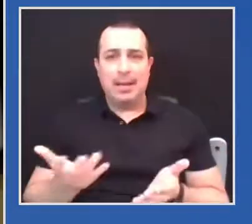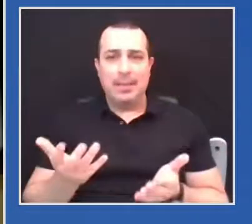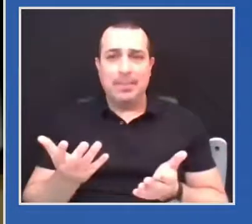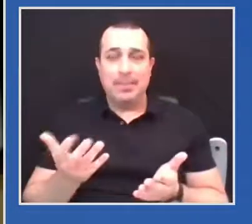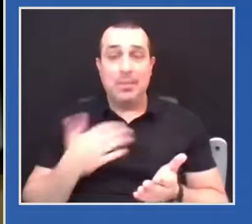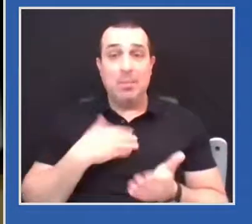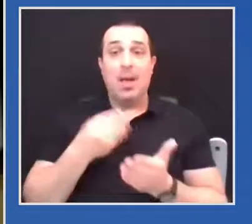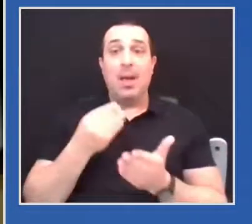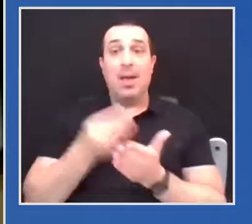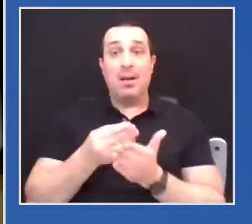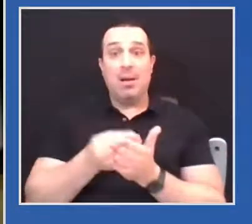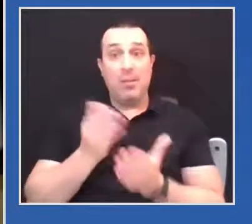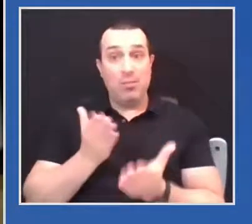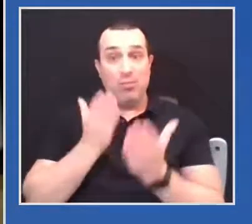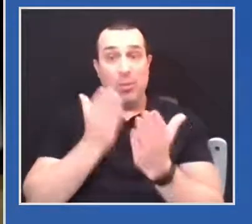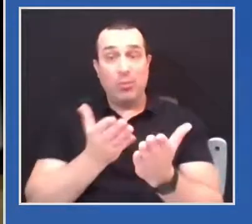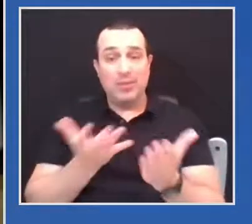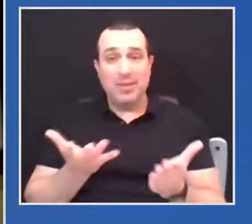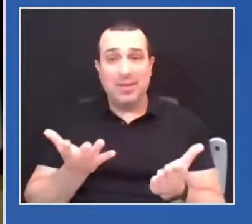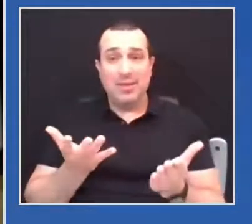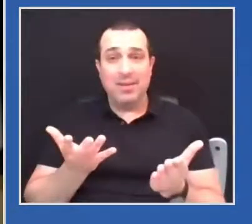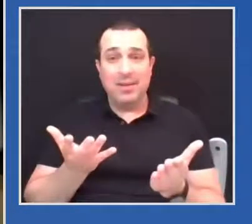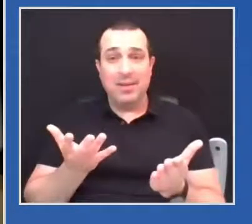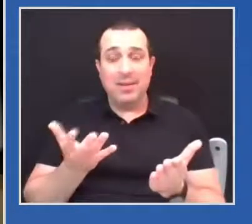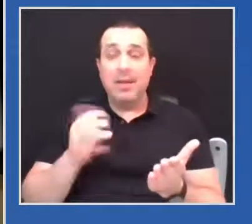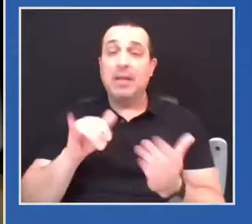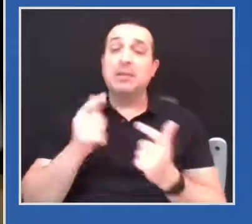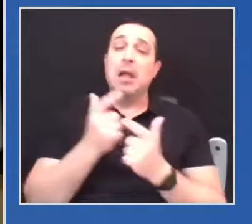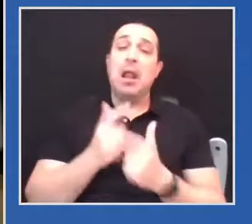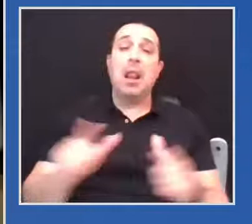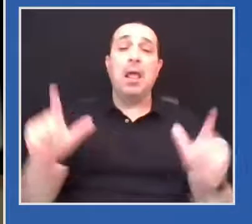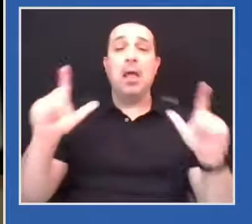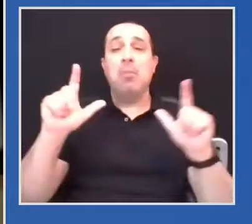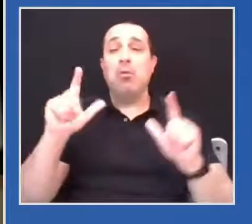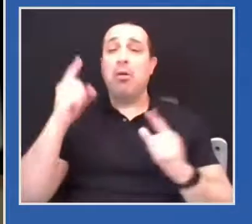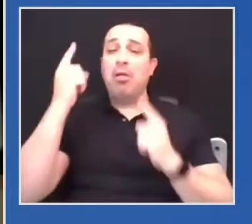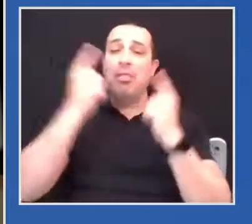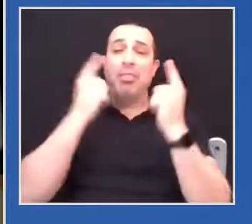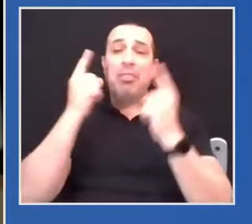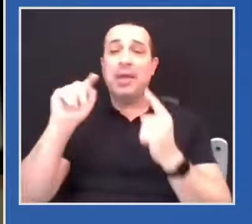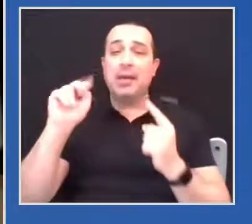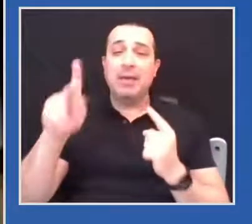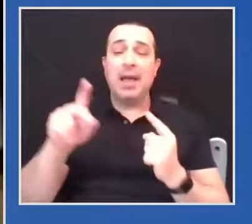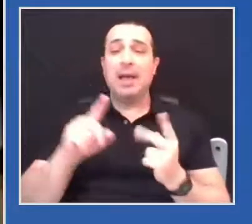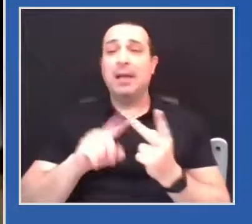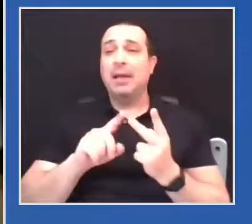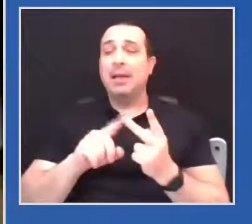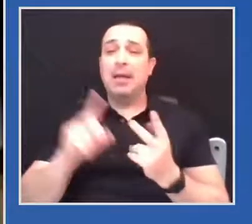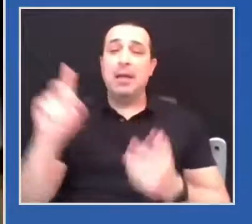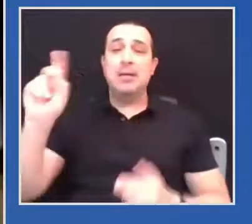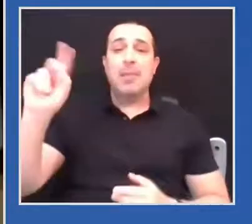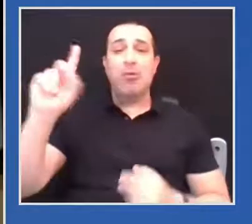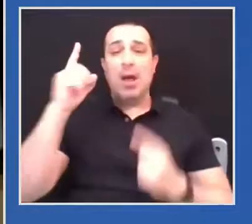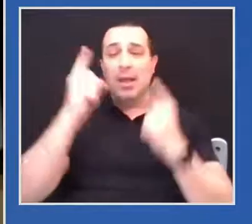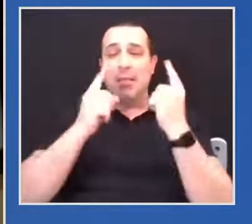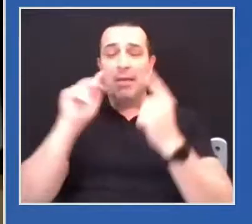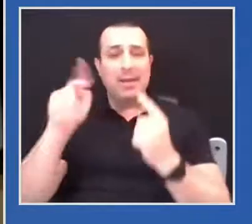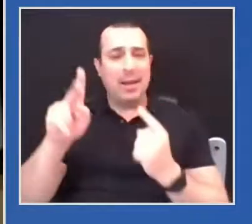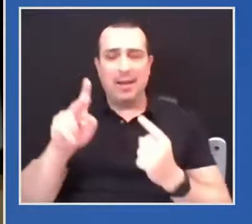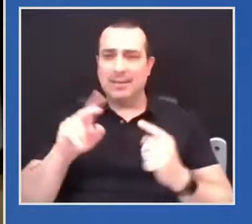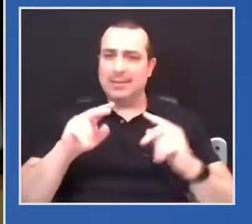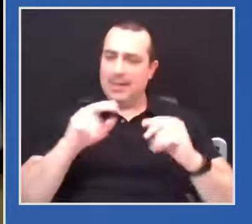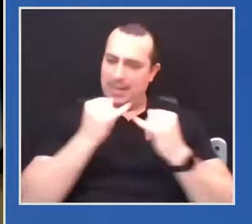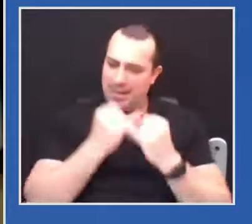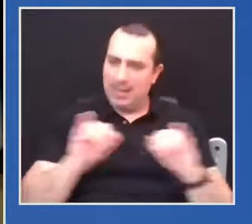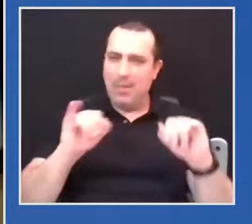proposal. And by the way, it's not a liberal think tank or a Democratic think tank that says this. An independent analysis put out by Moody's,